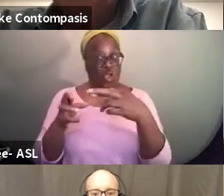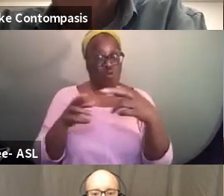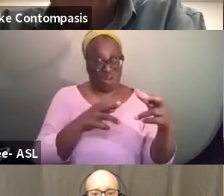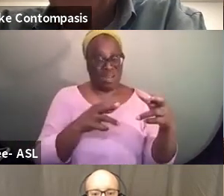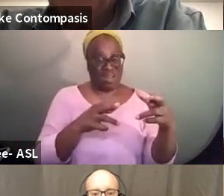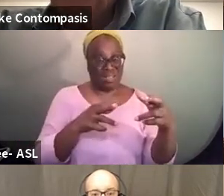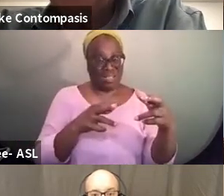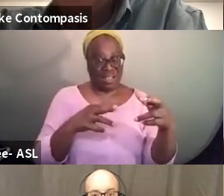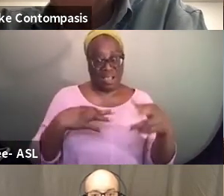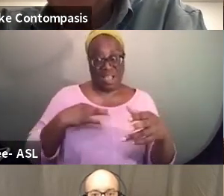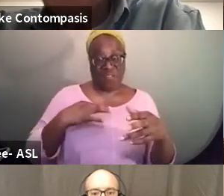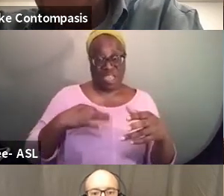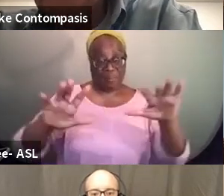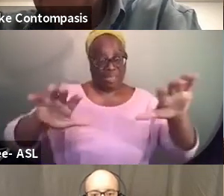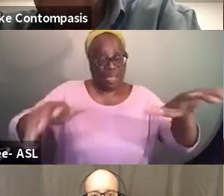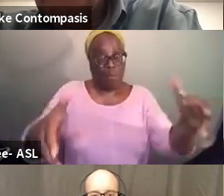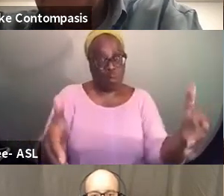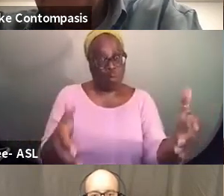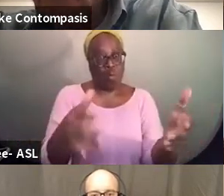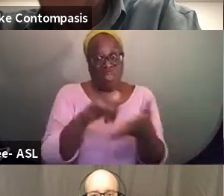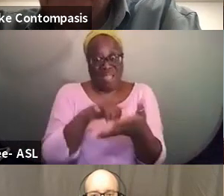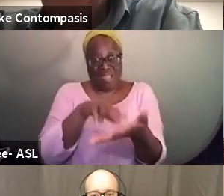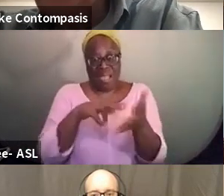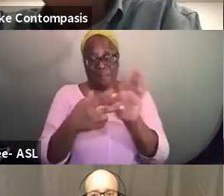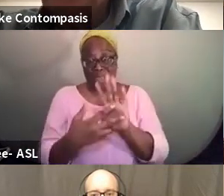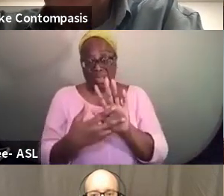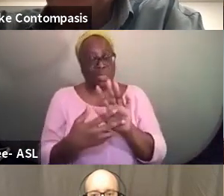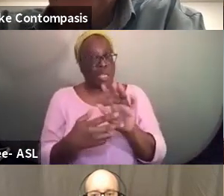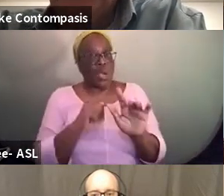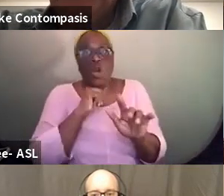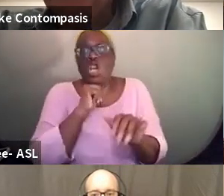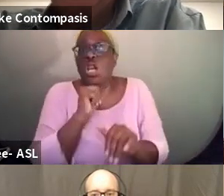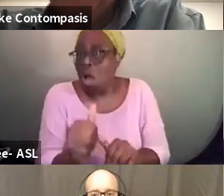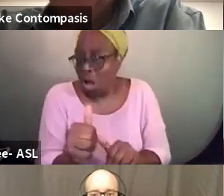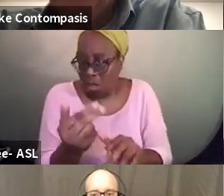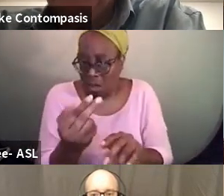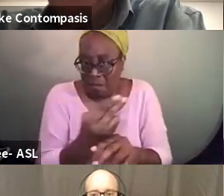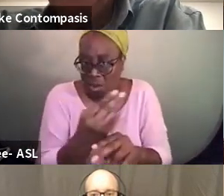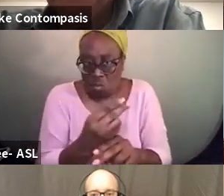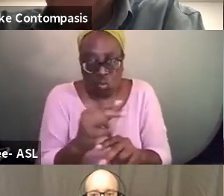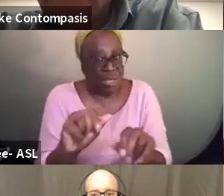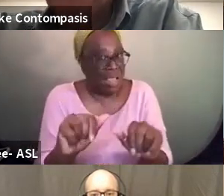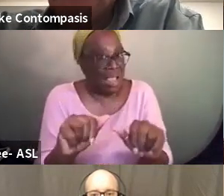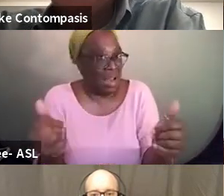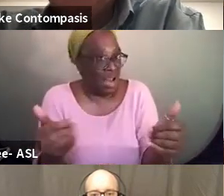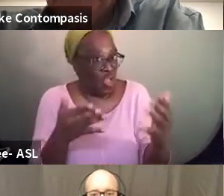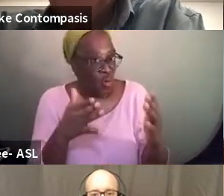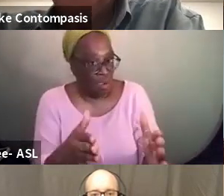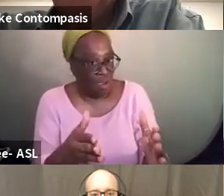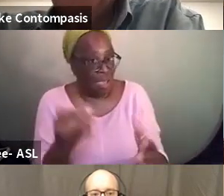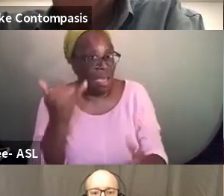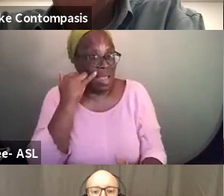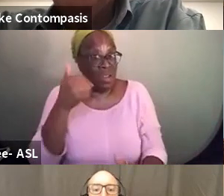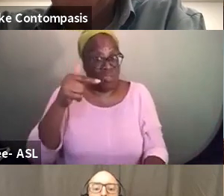pool, which would then mean it would not be used in any other way, and that the